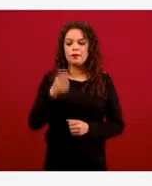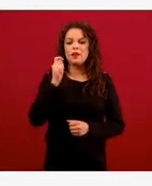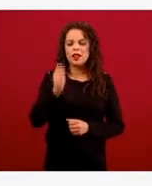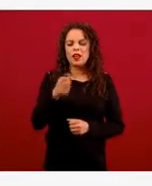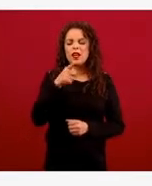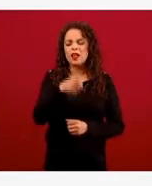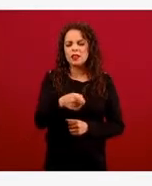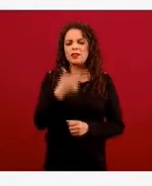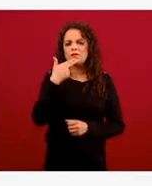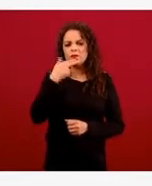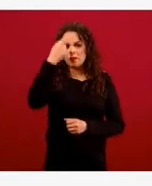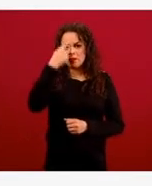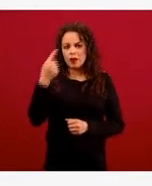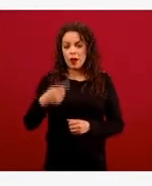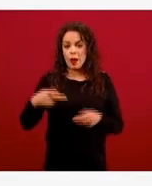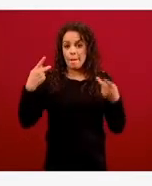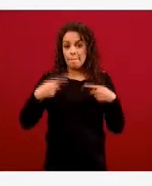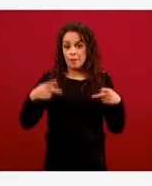Didi Heroes.